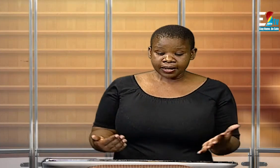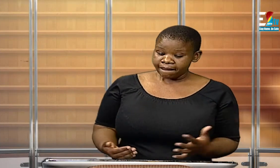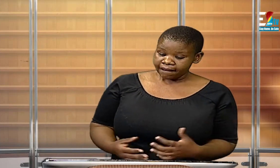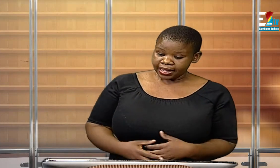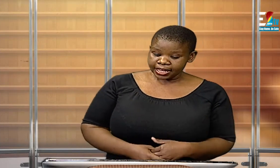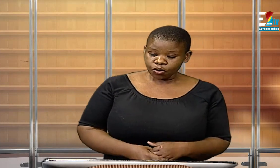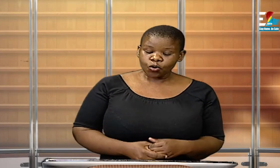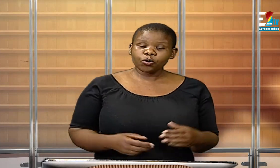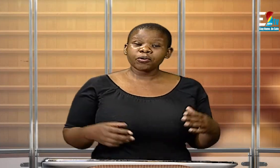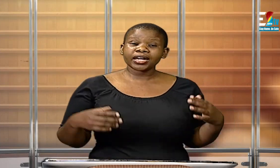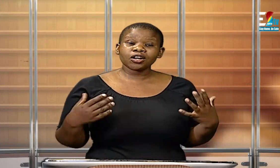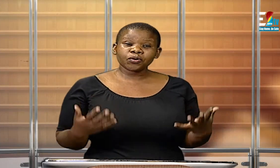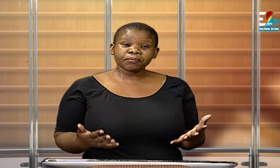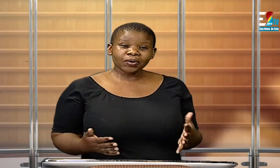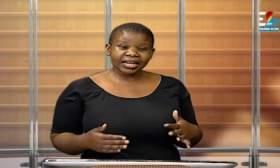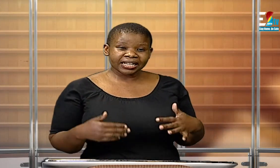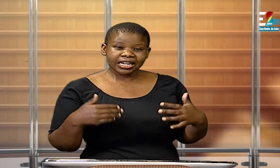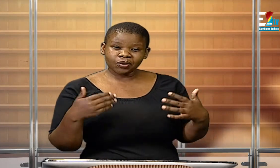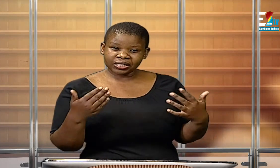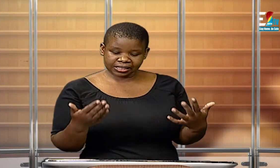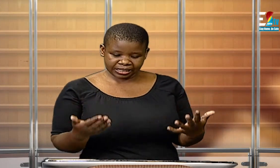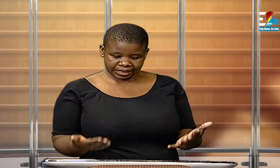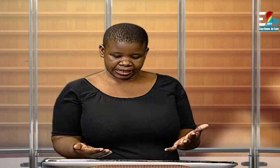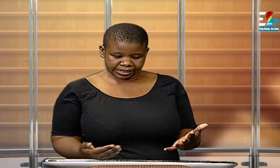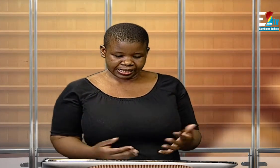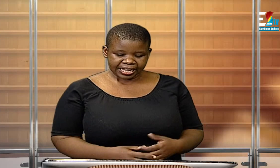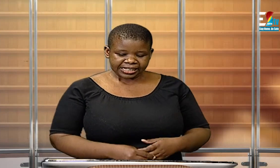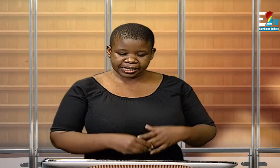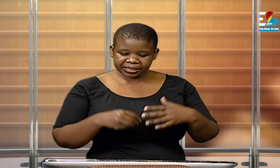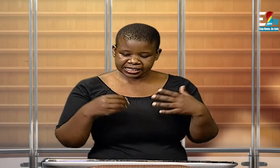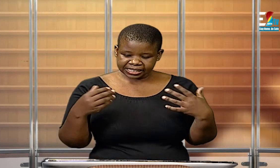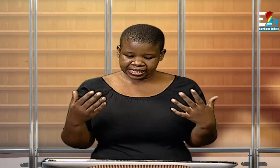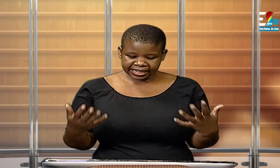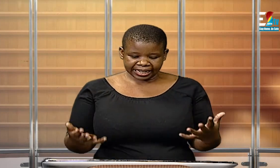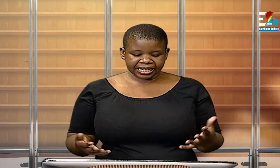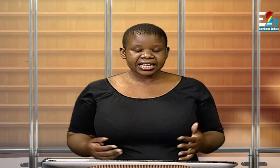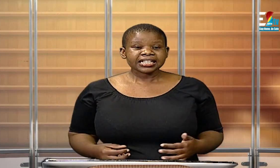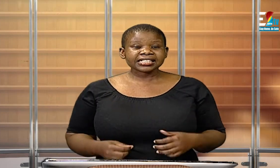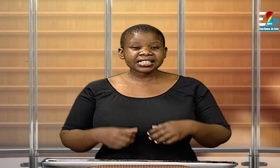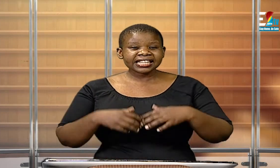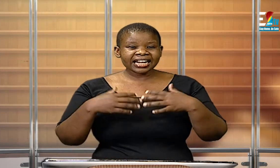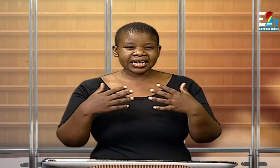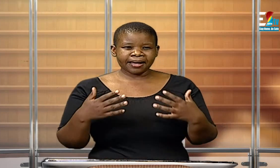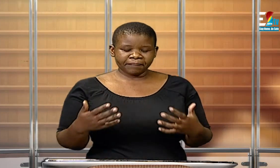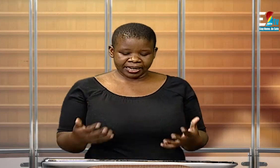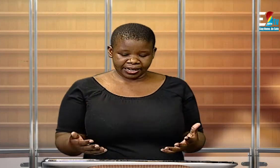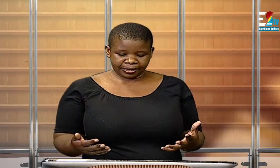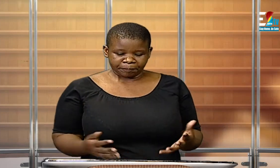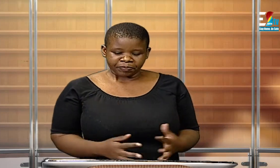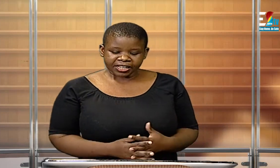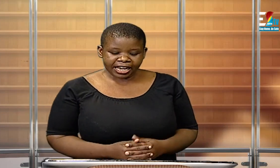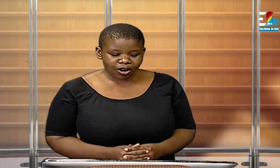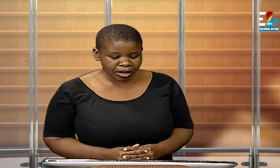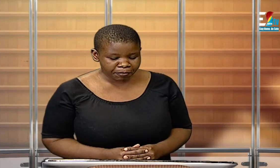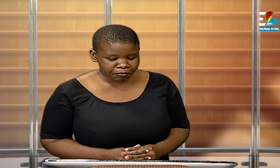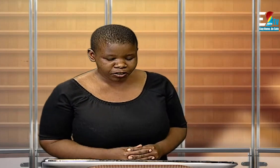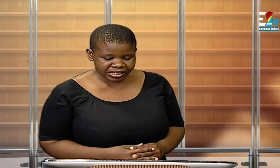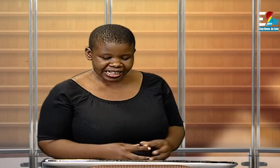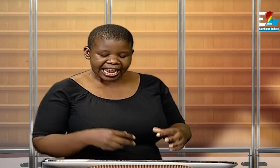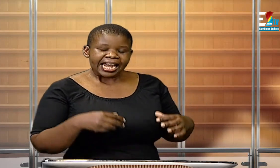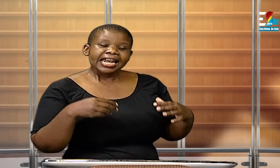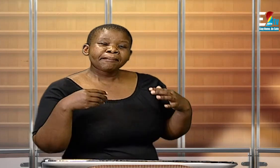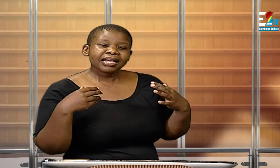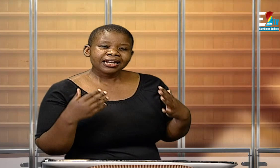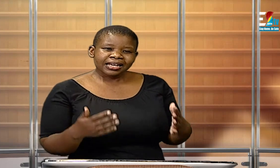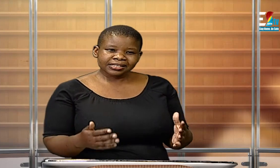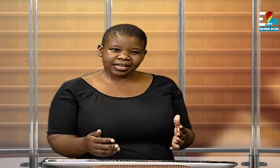emisindvo yenkhulumo ngelilwimi lwani lwesingisi sabe sesendani sesiyahlabela. Nyalo ke